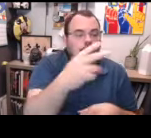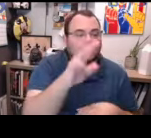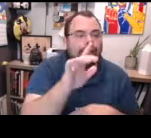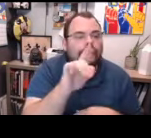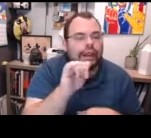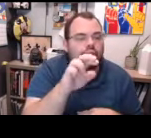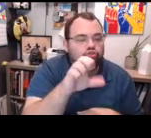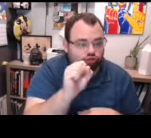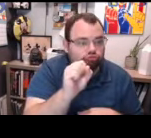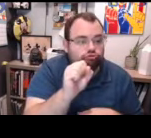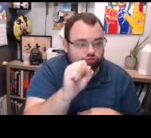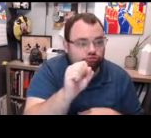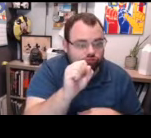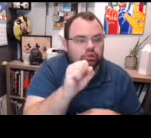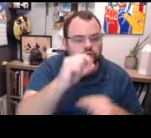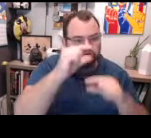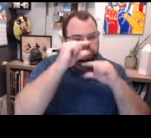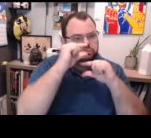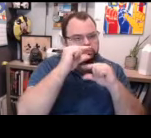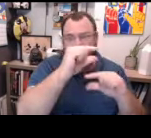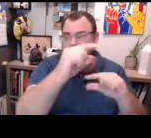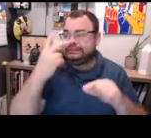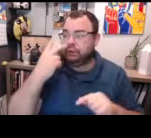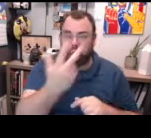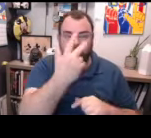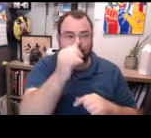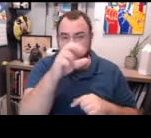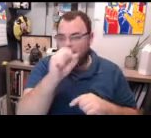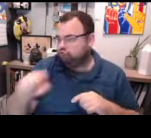So inside you have